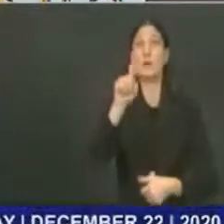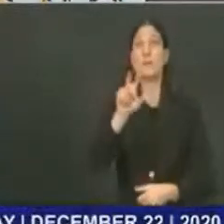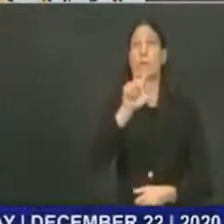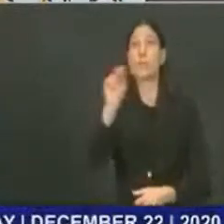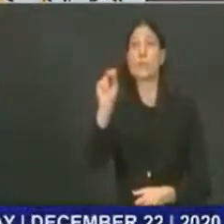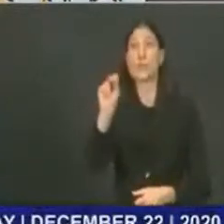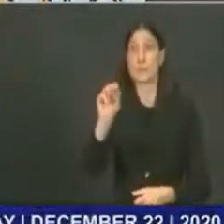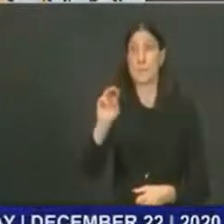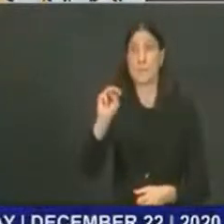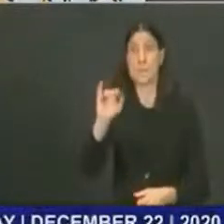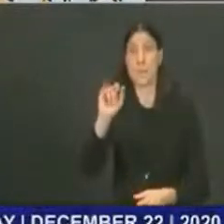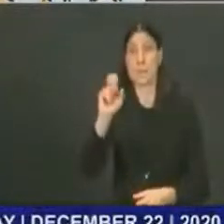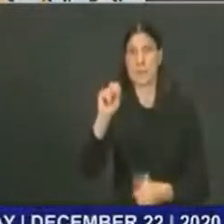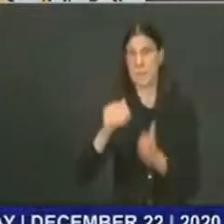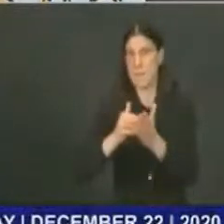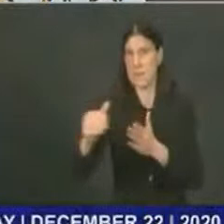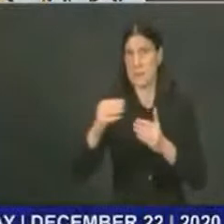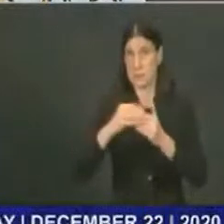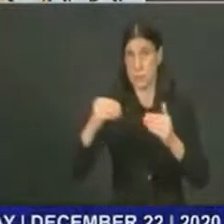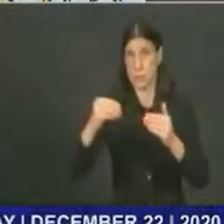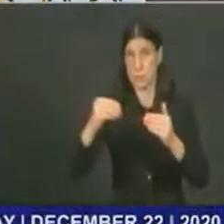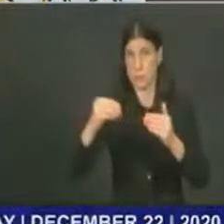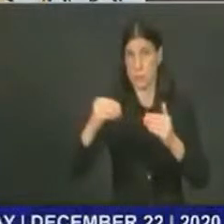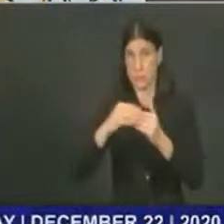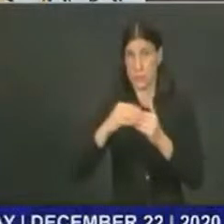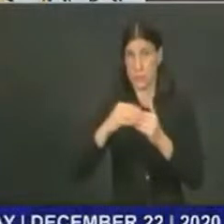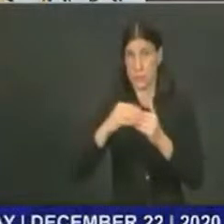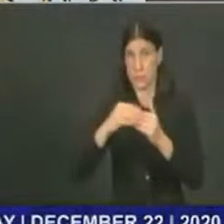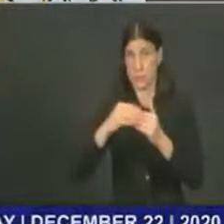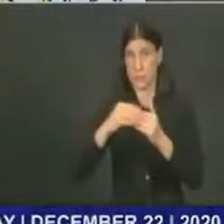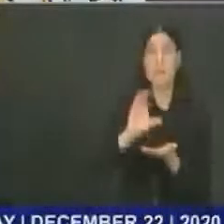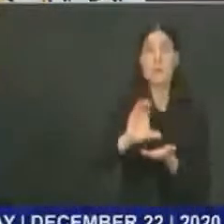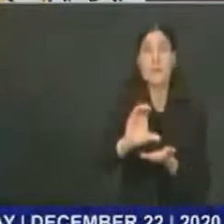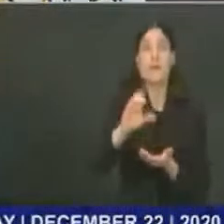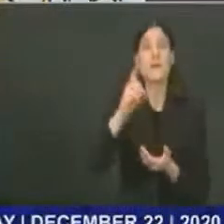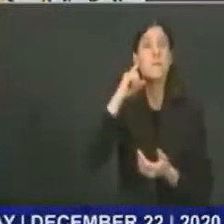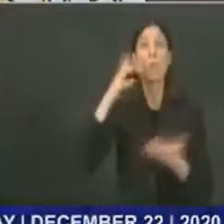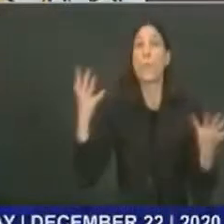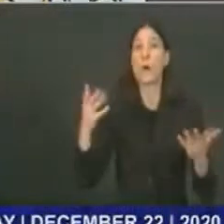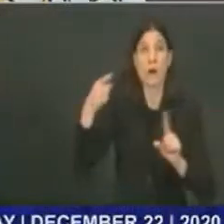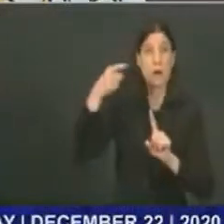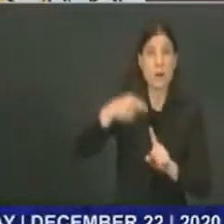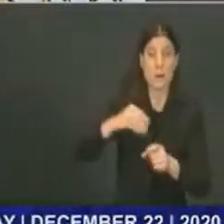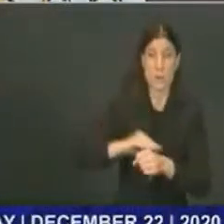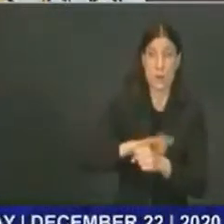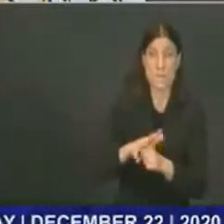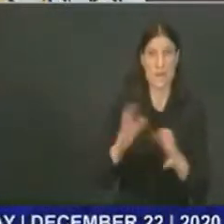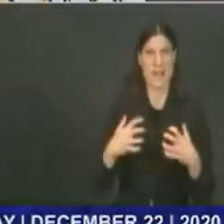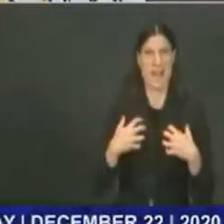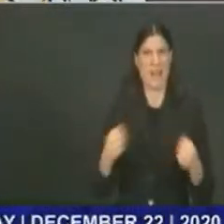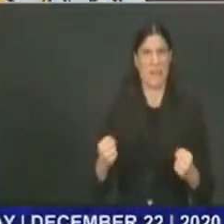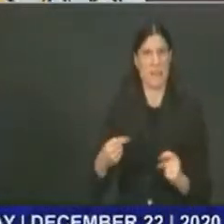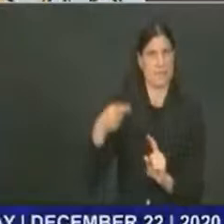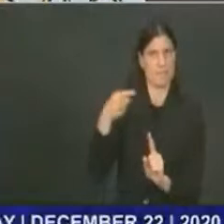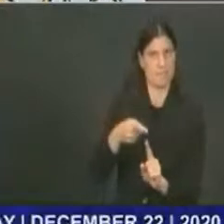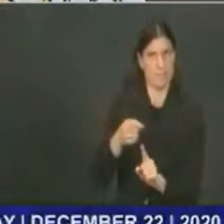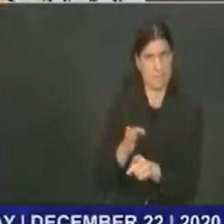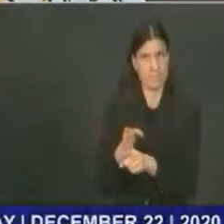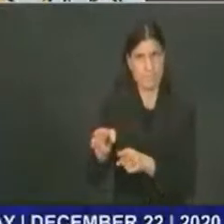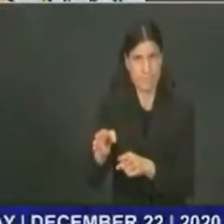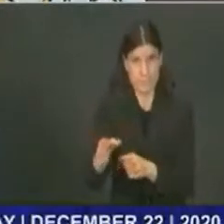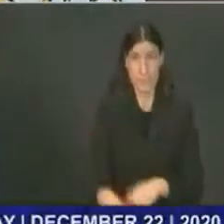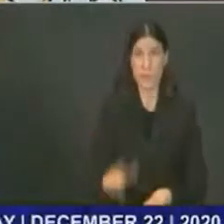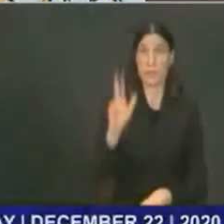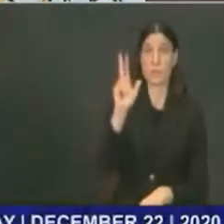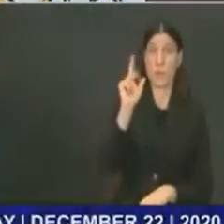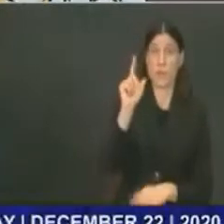direct COVID health response. So that is $23 million in our field